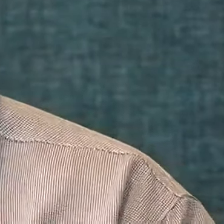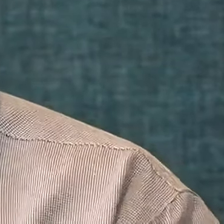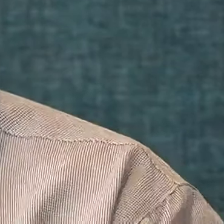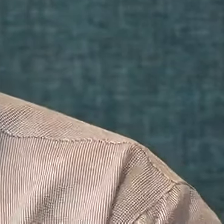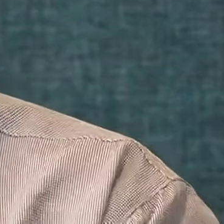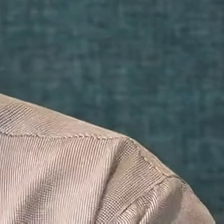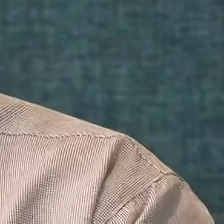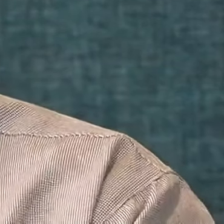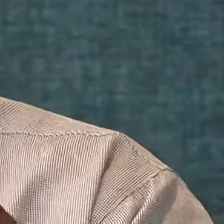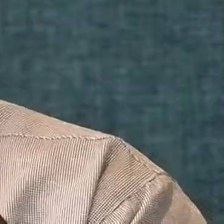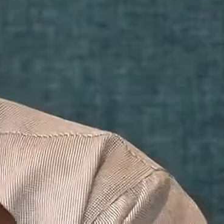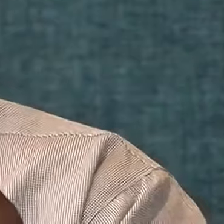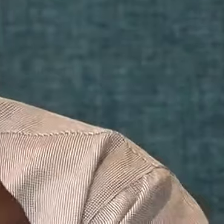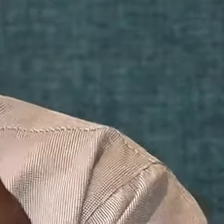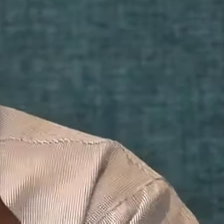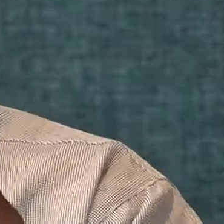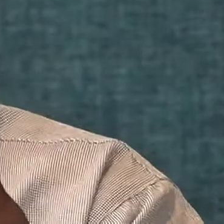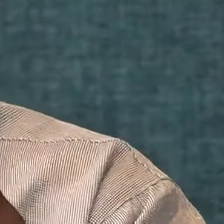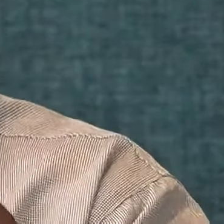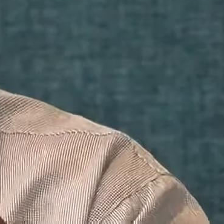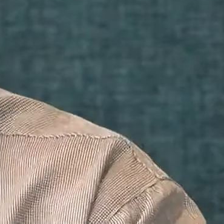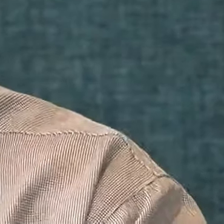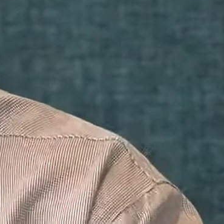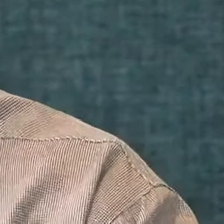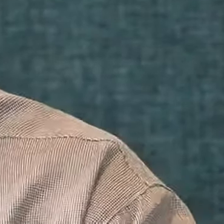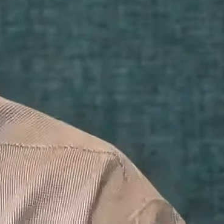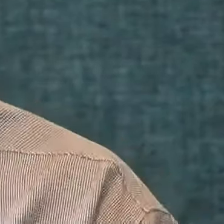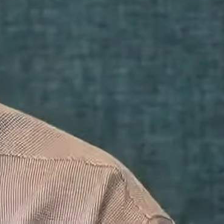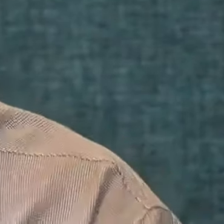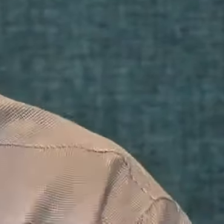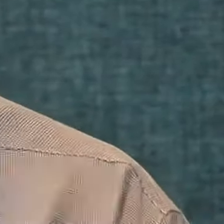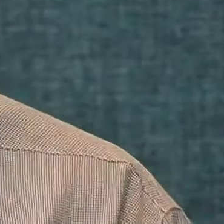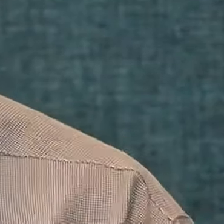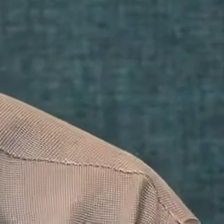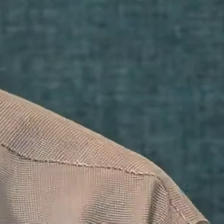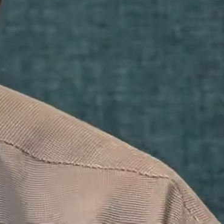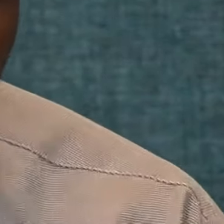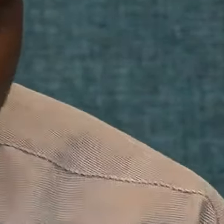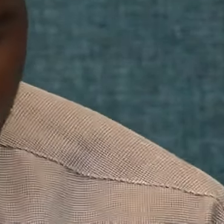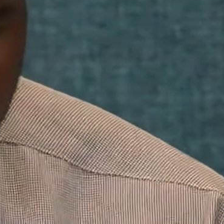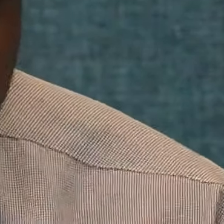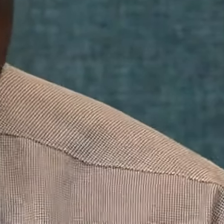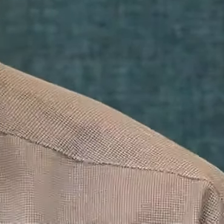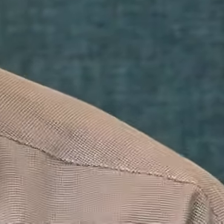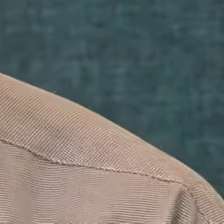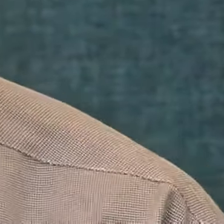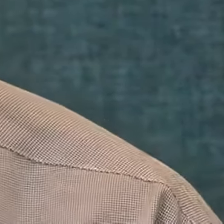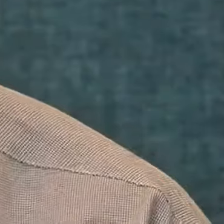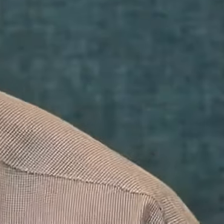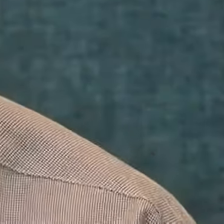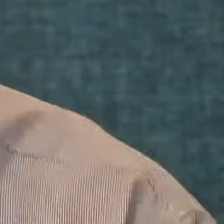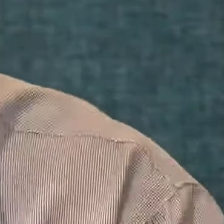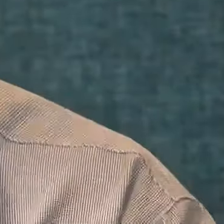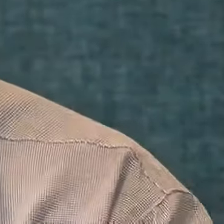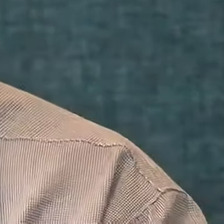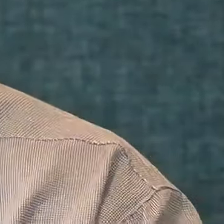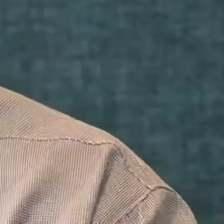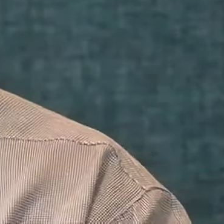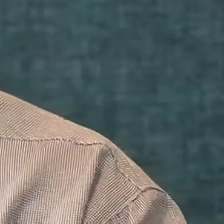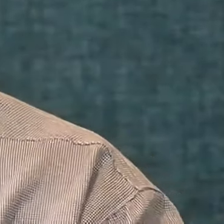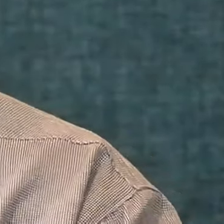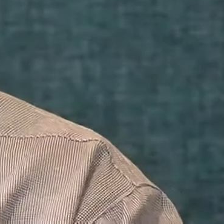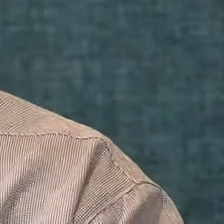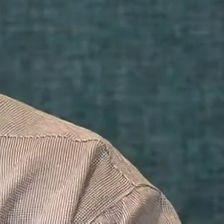his faithful follower I would be, for by his hand